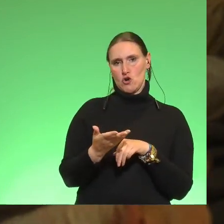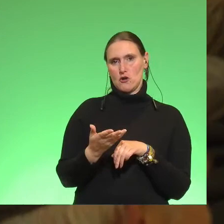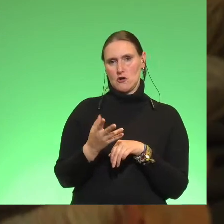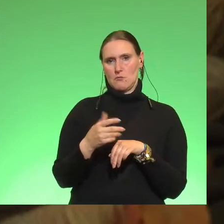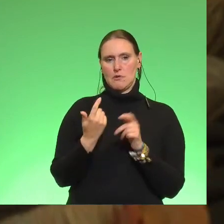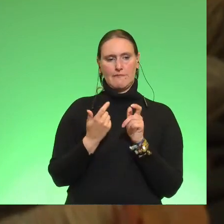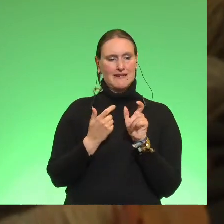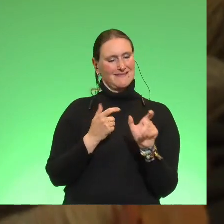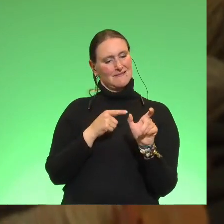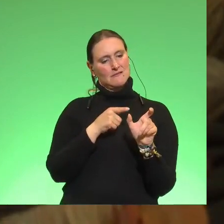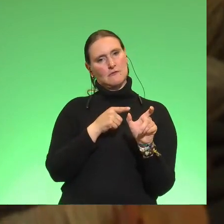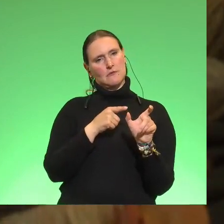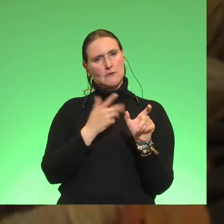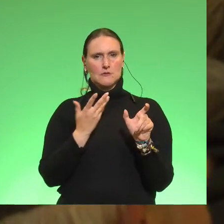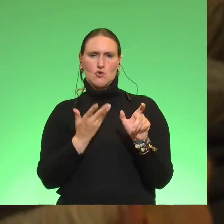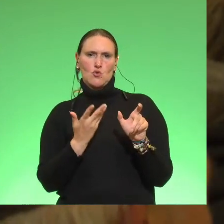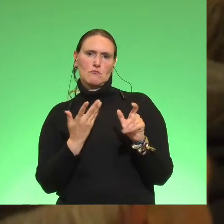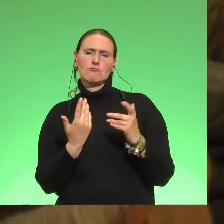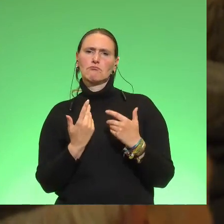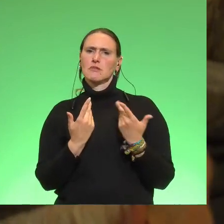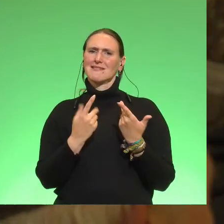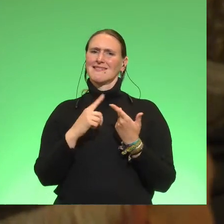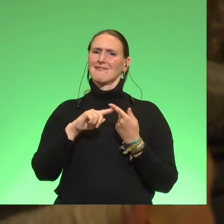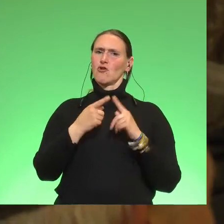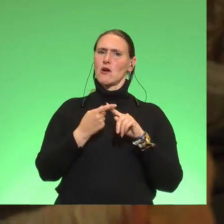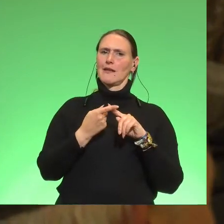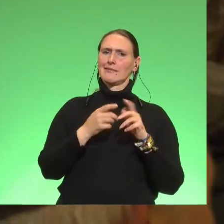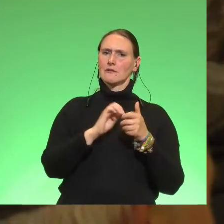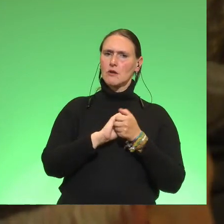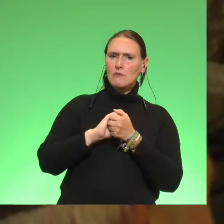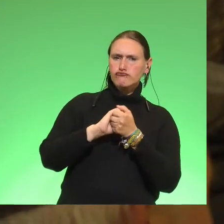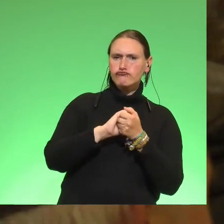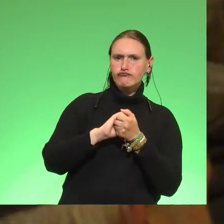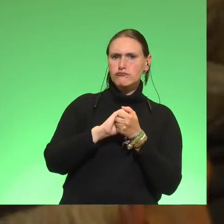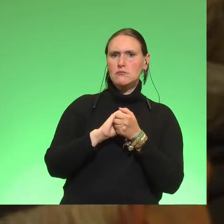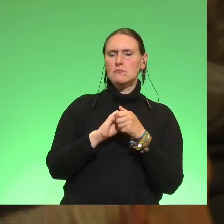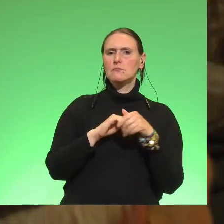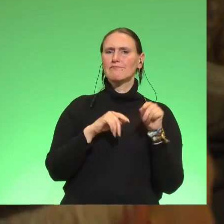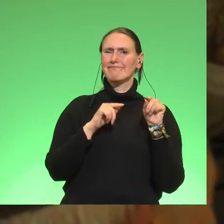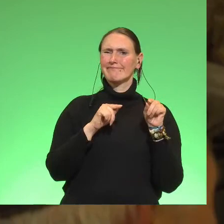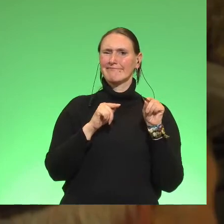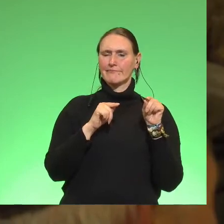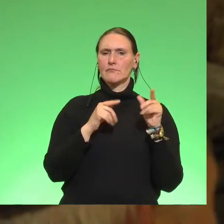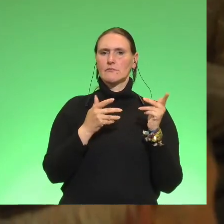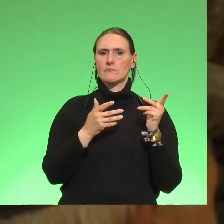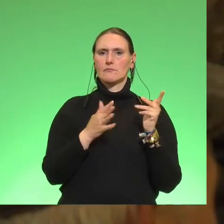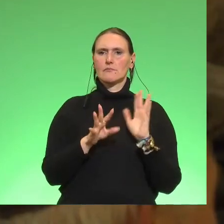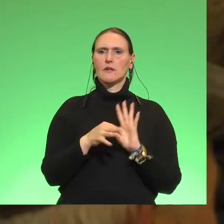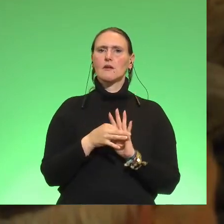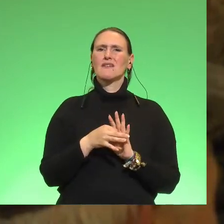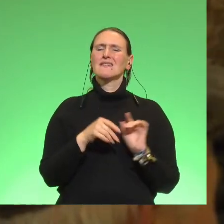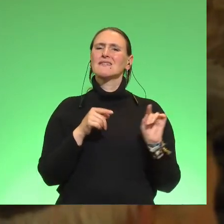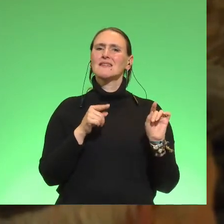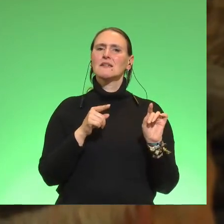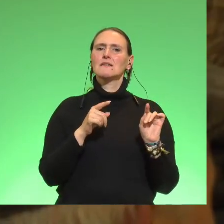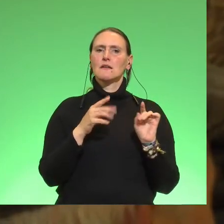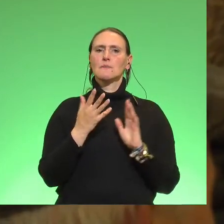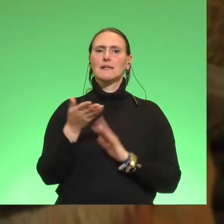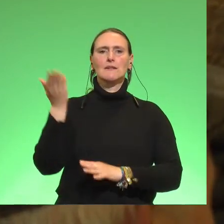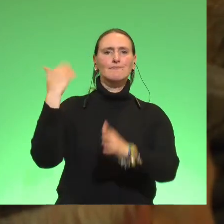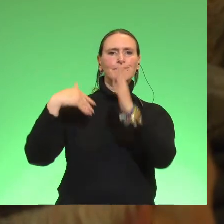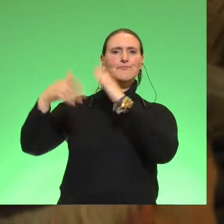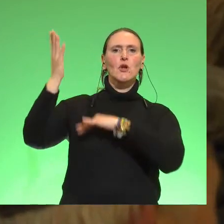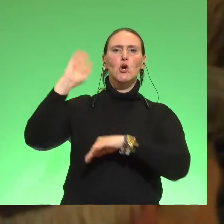sort of like, because friendship as well. For us, it has historical